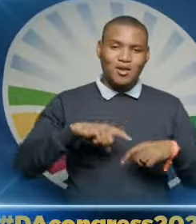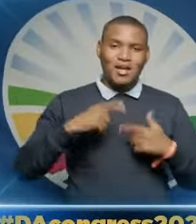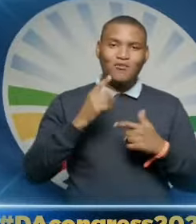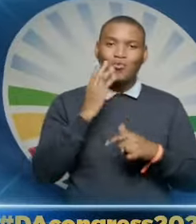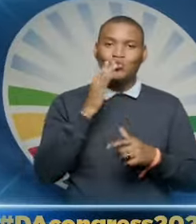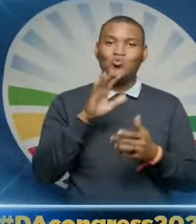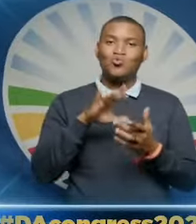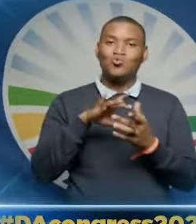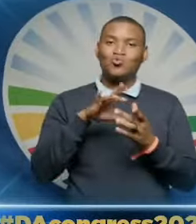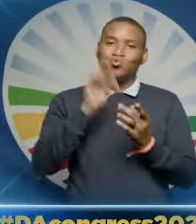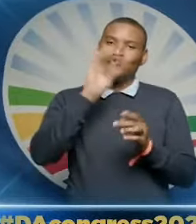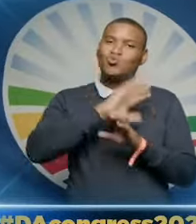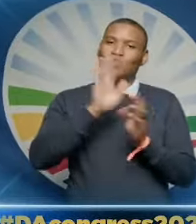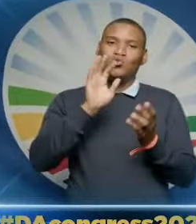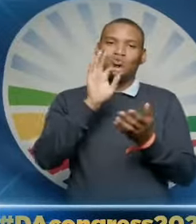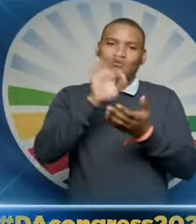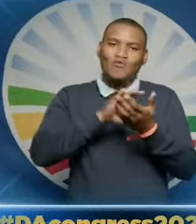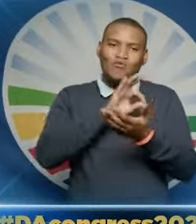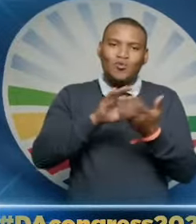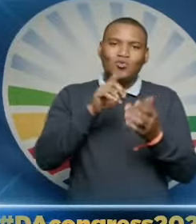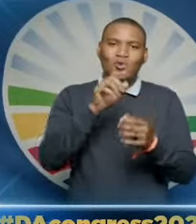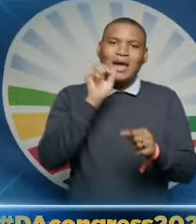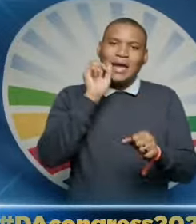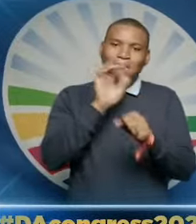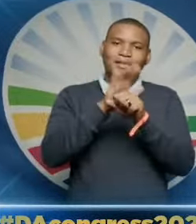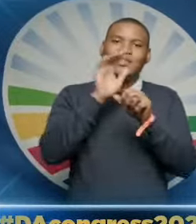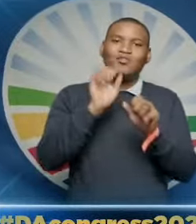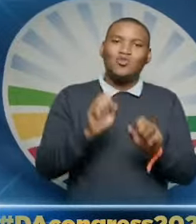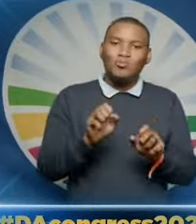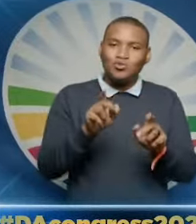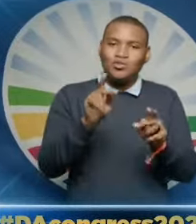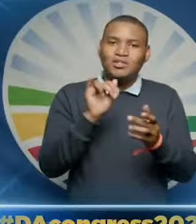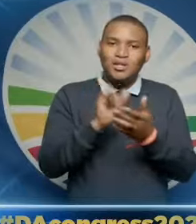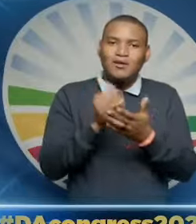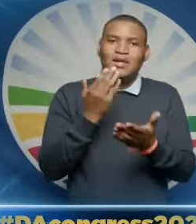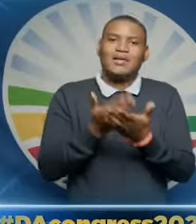to vote, you are impacting the opportunities that you are